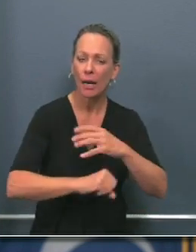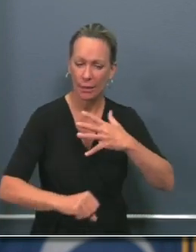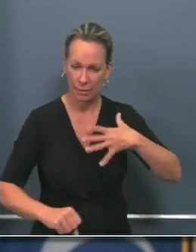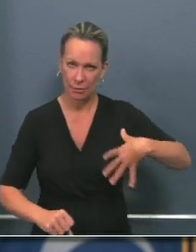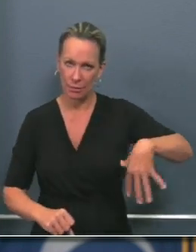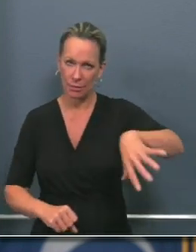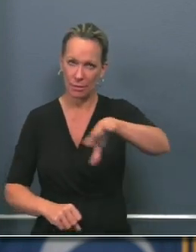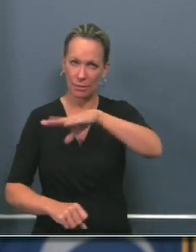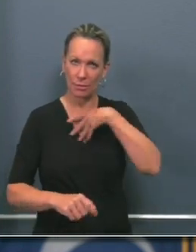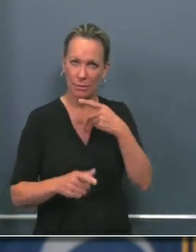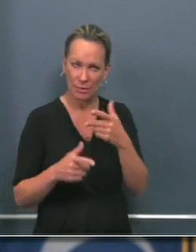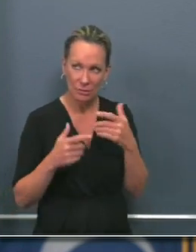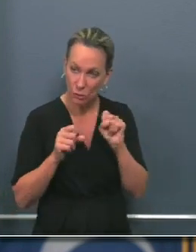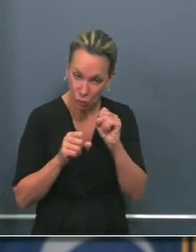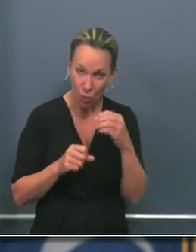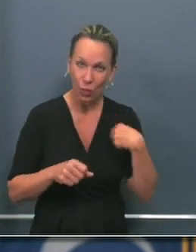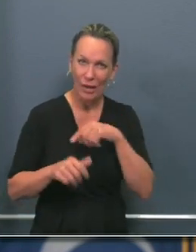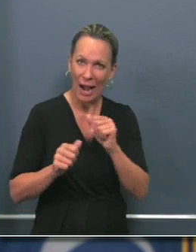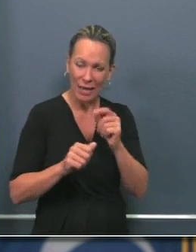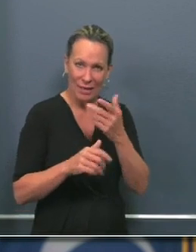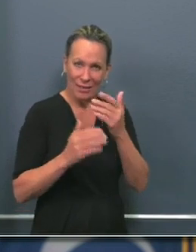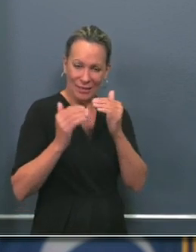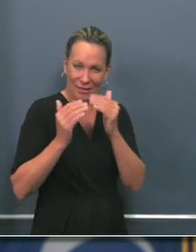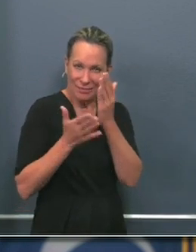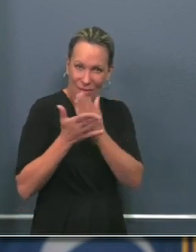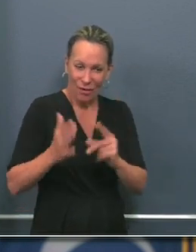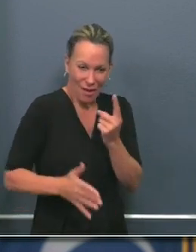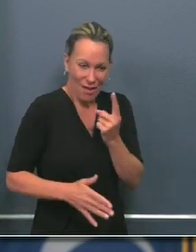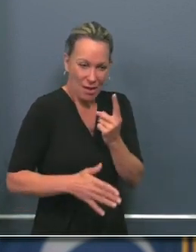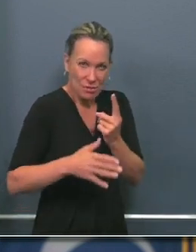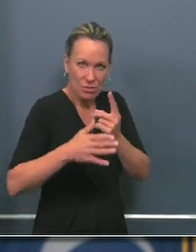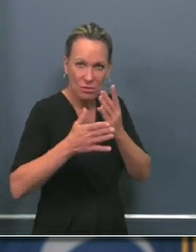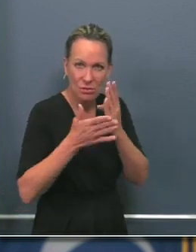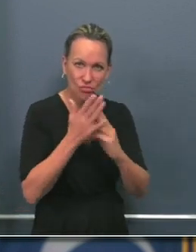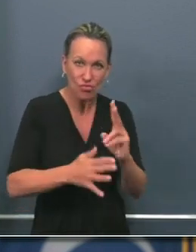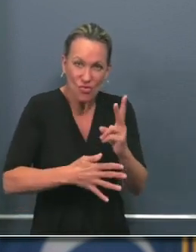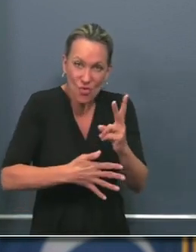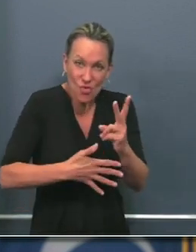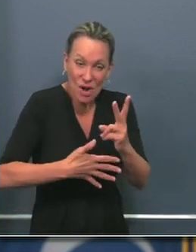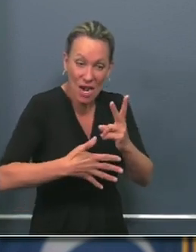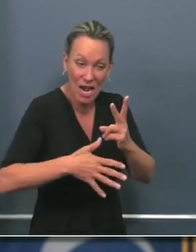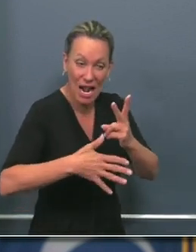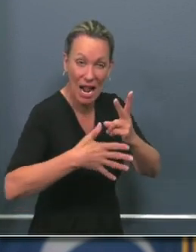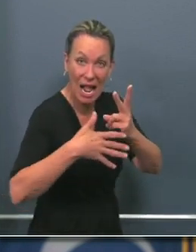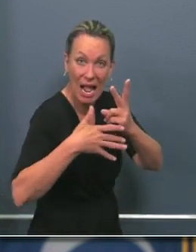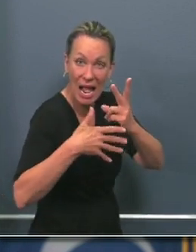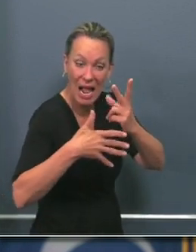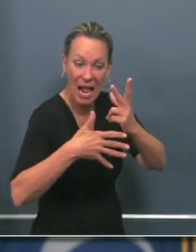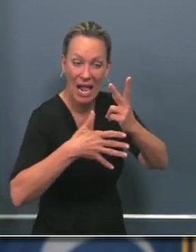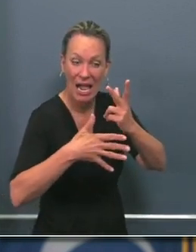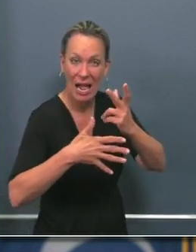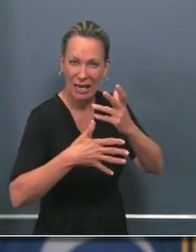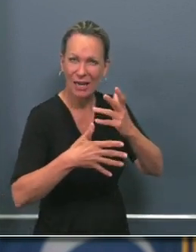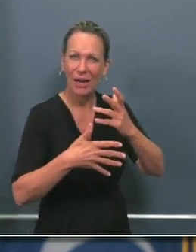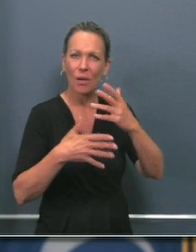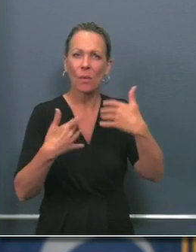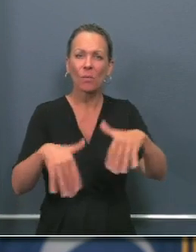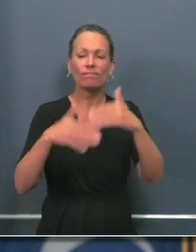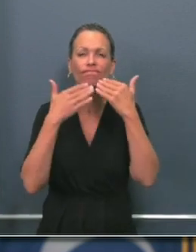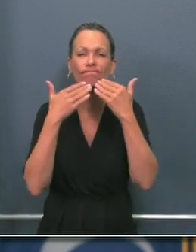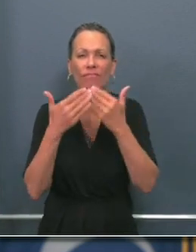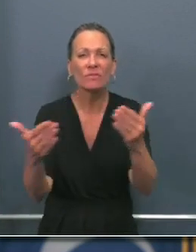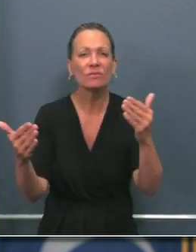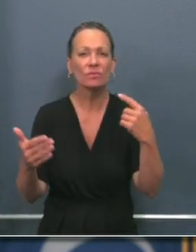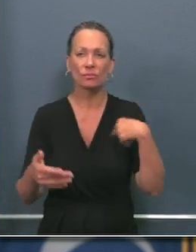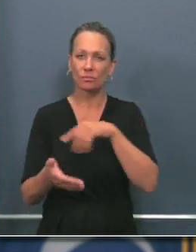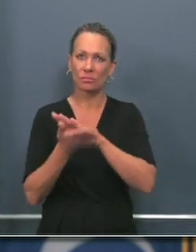process of moving into phase 3, when we reopen this economy, that we are prepared for the unknown. And